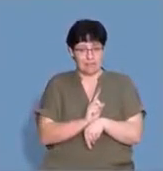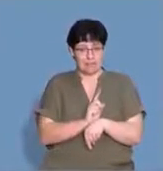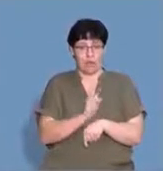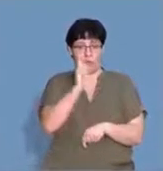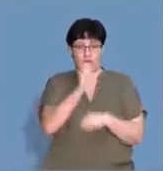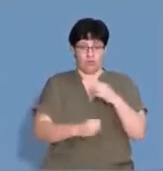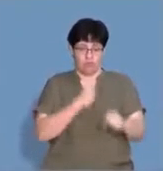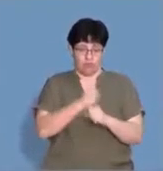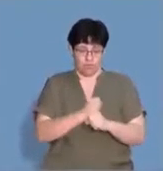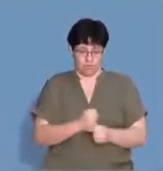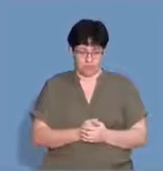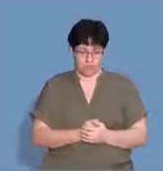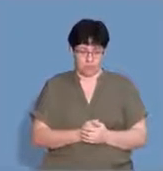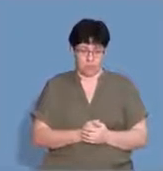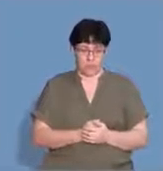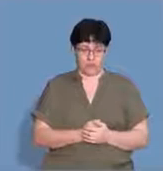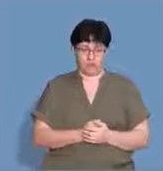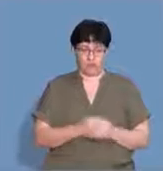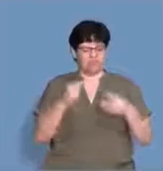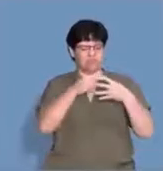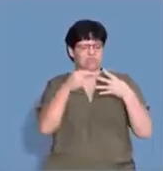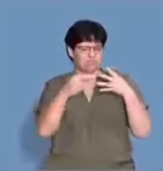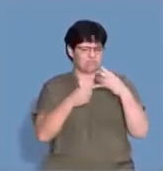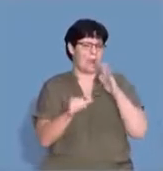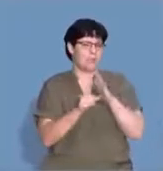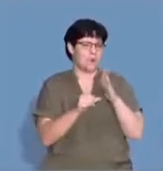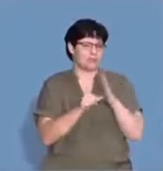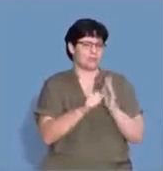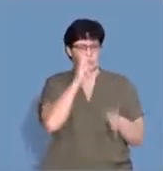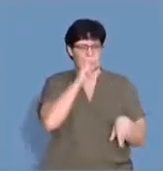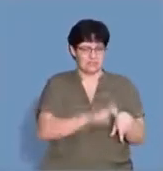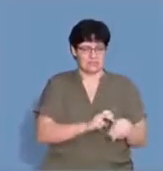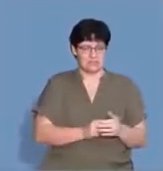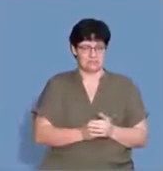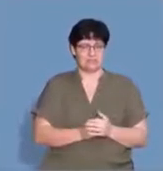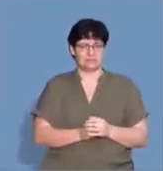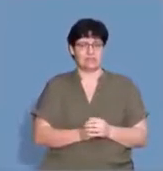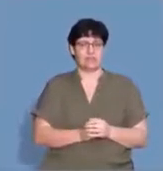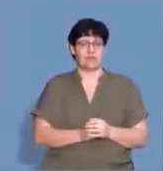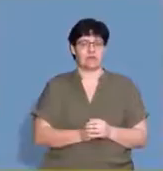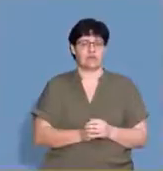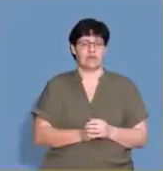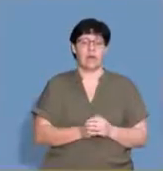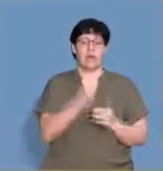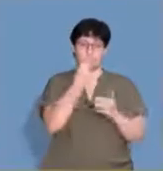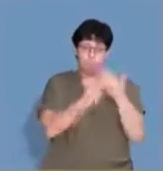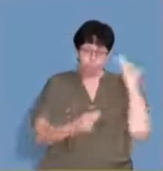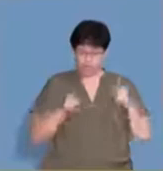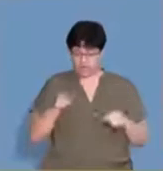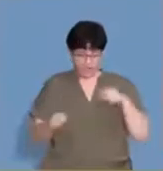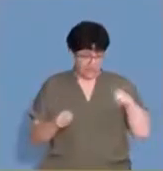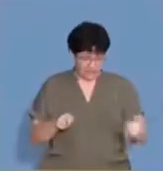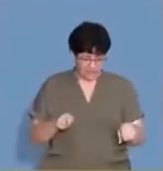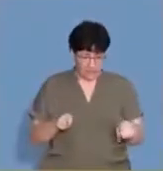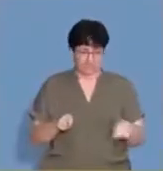1 year. So there's a couple of key characters that we need there, key information. So both employee